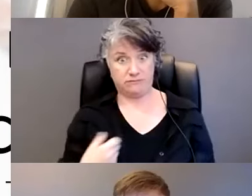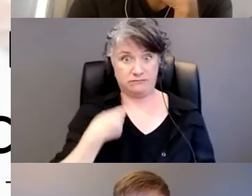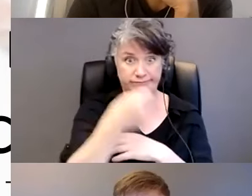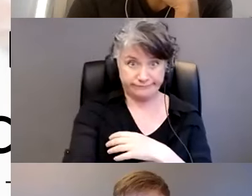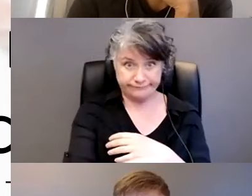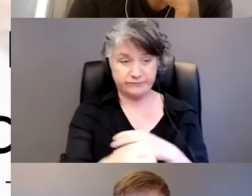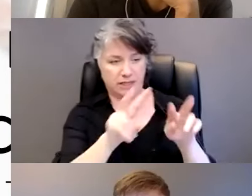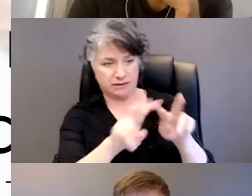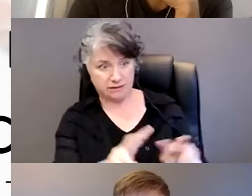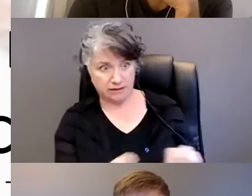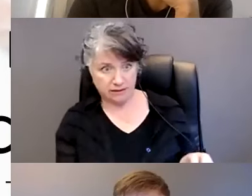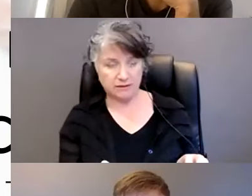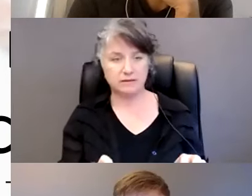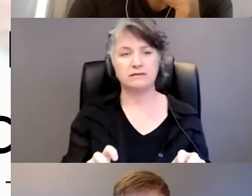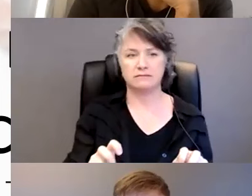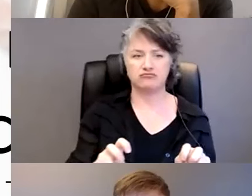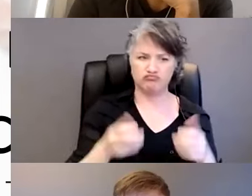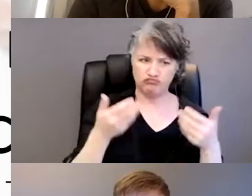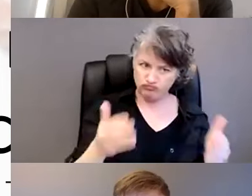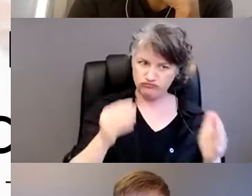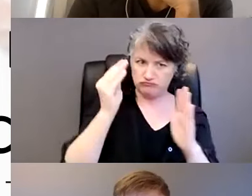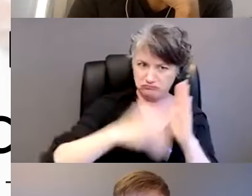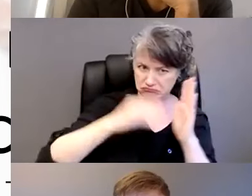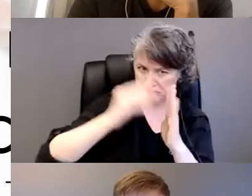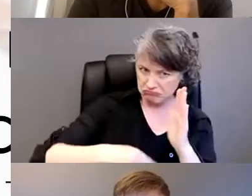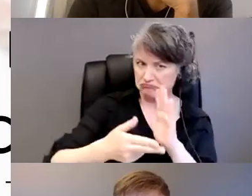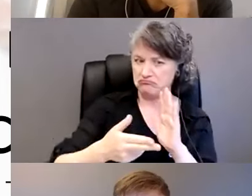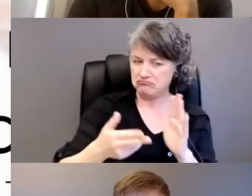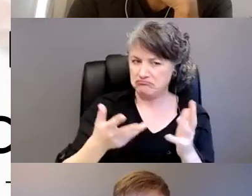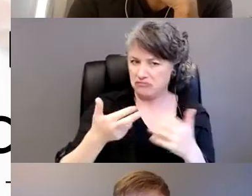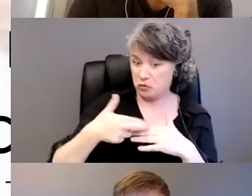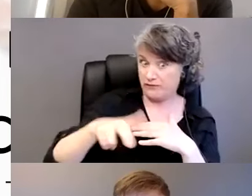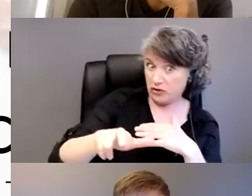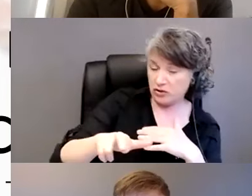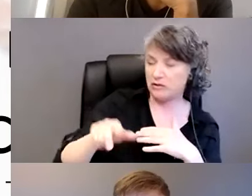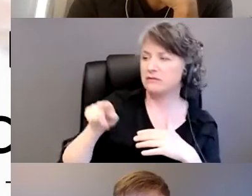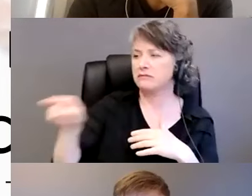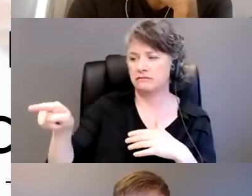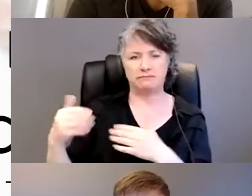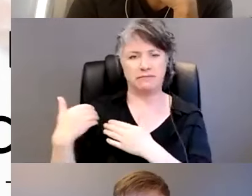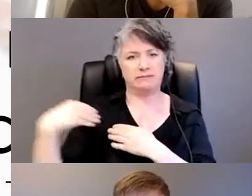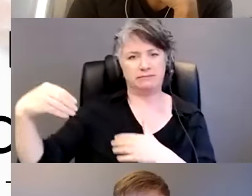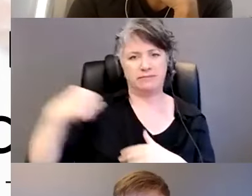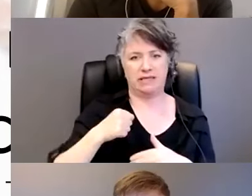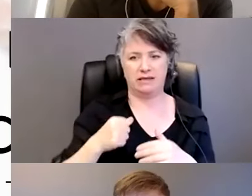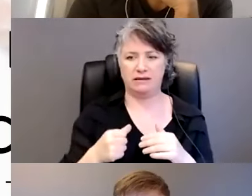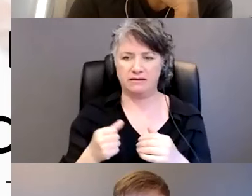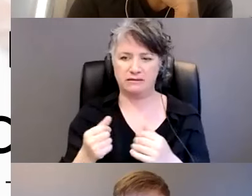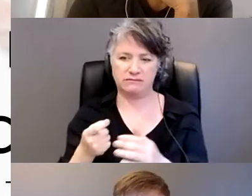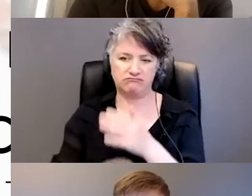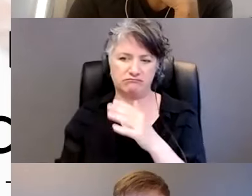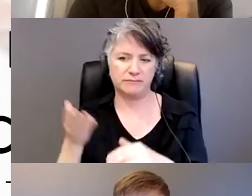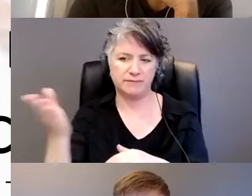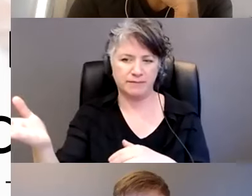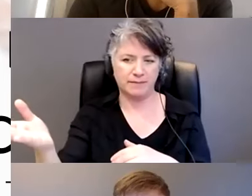for that assessment. Now, obviously, there's a little bit of flexibility in that, but the referrals can come from